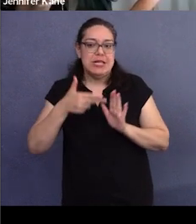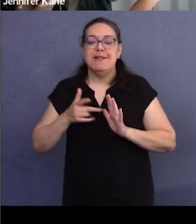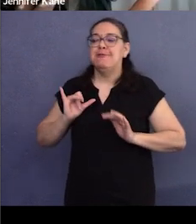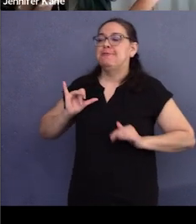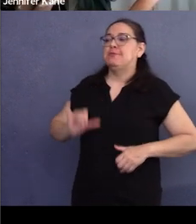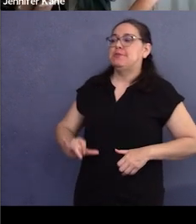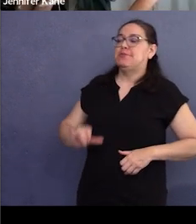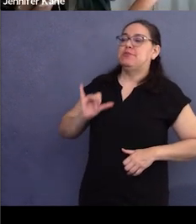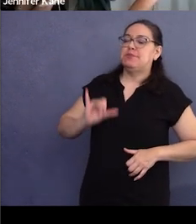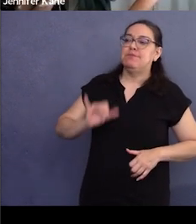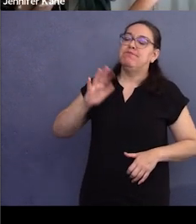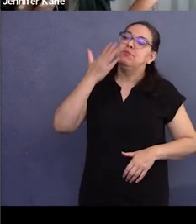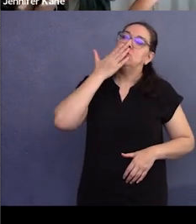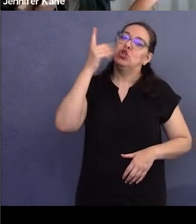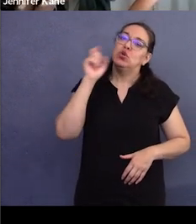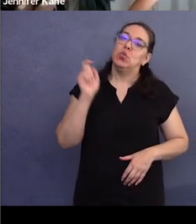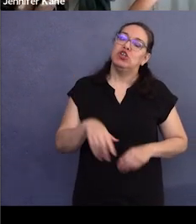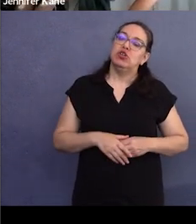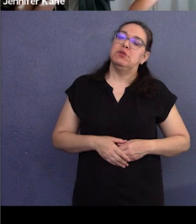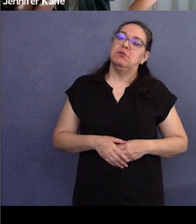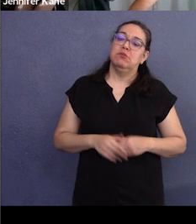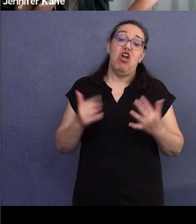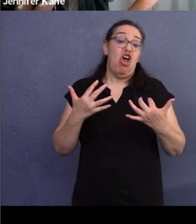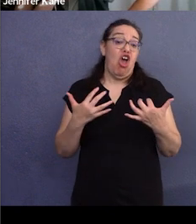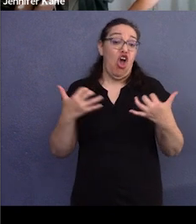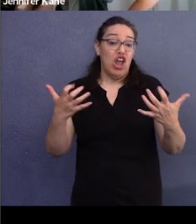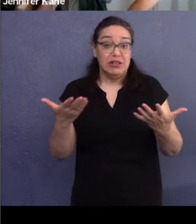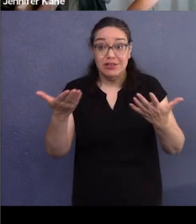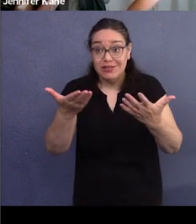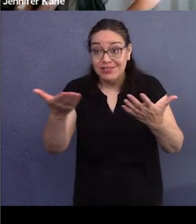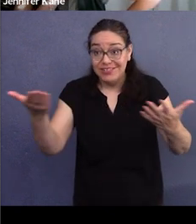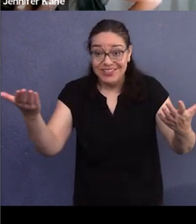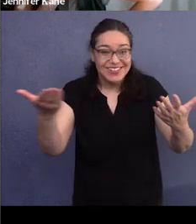That's a really good question. Audience participants,